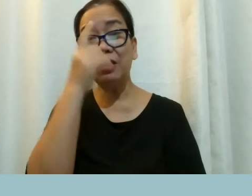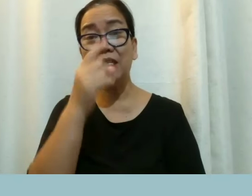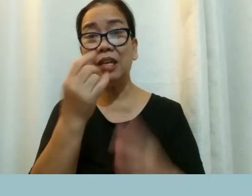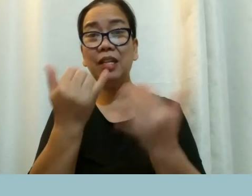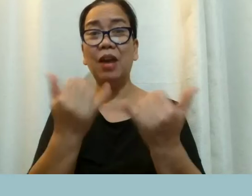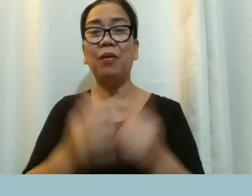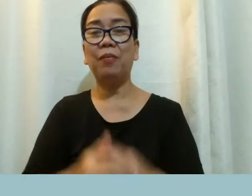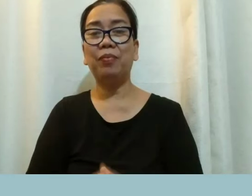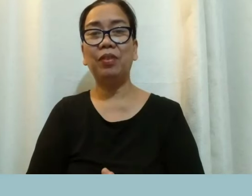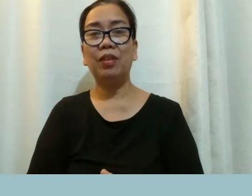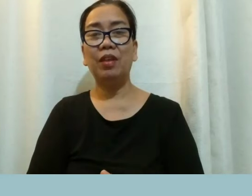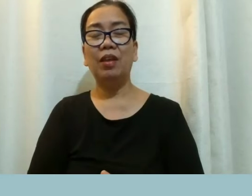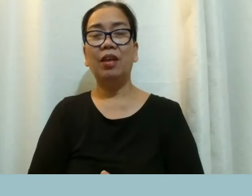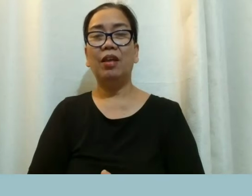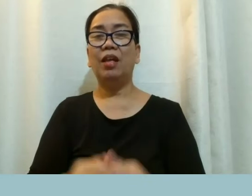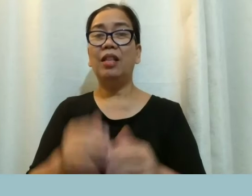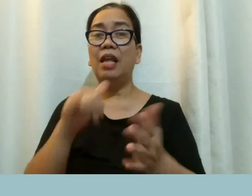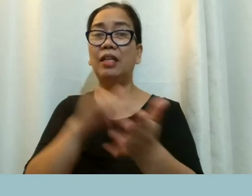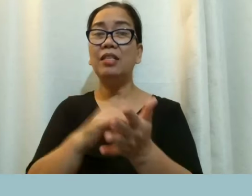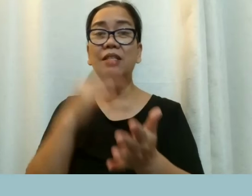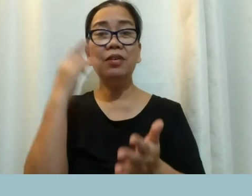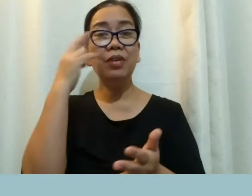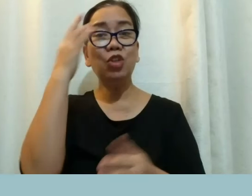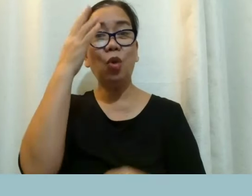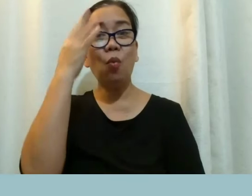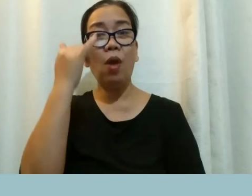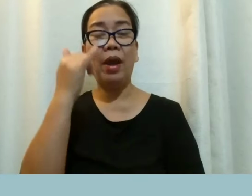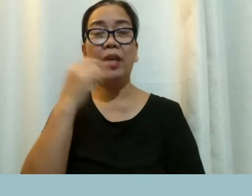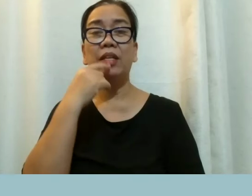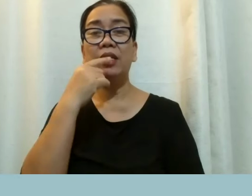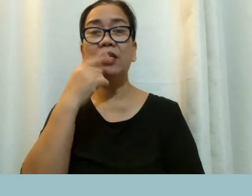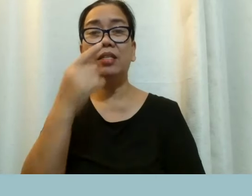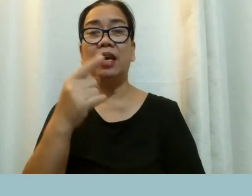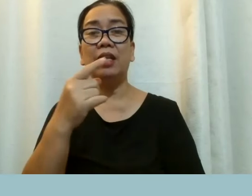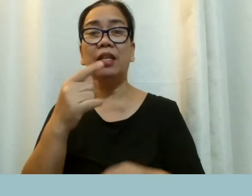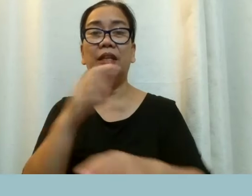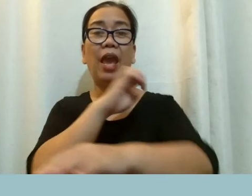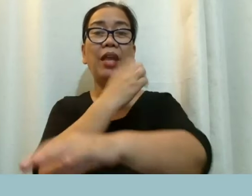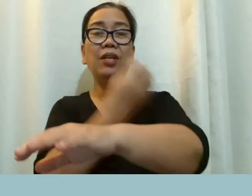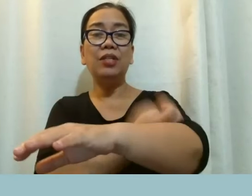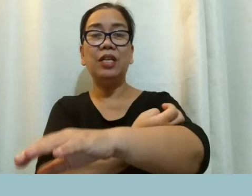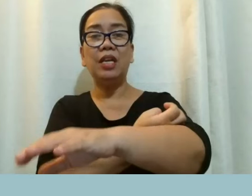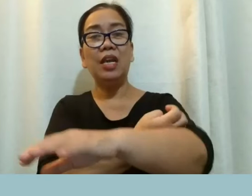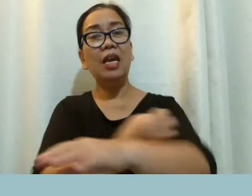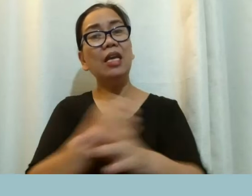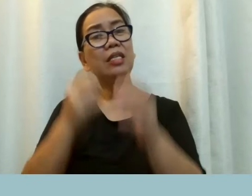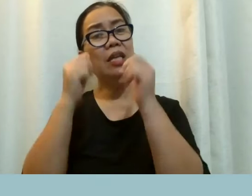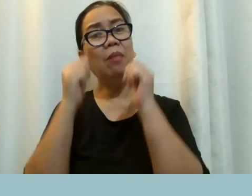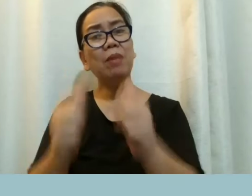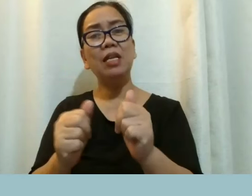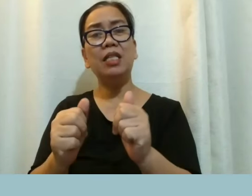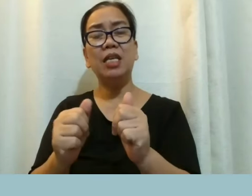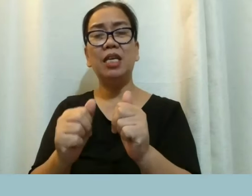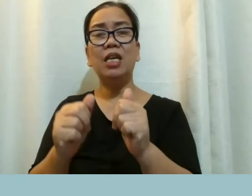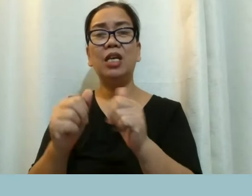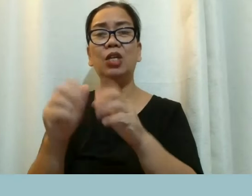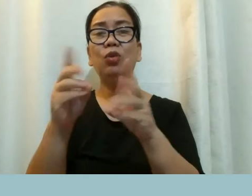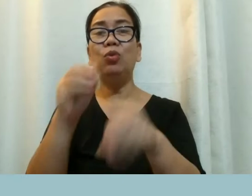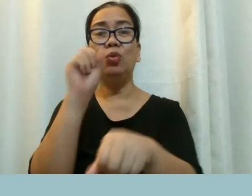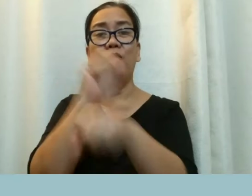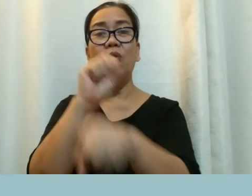You understand now? That is the reason why it is said that energy is the